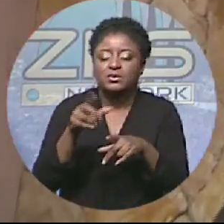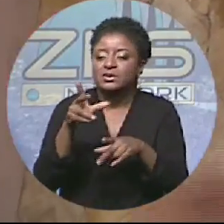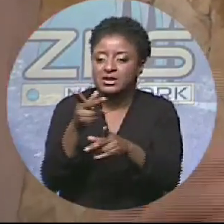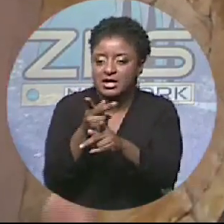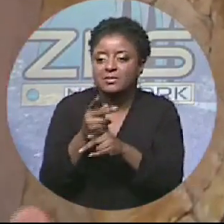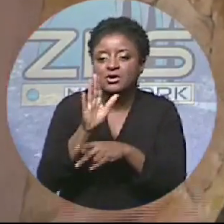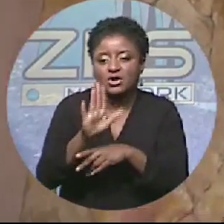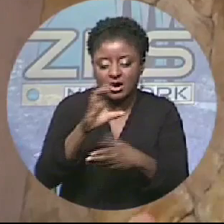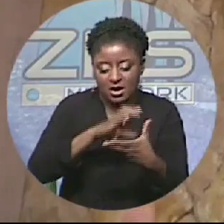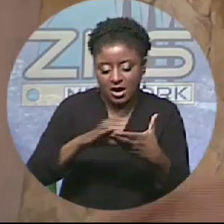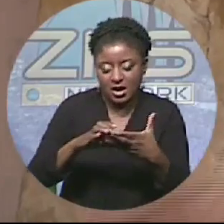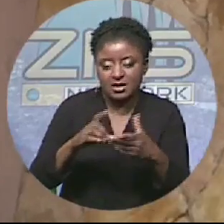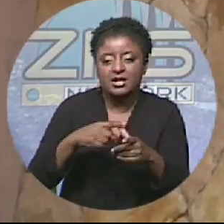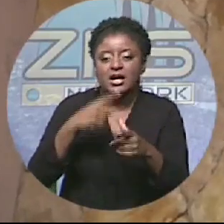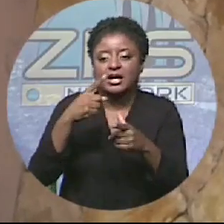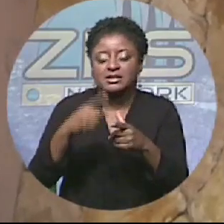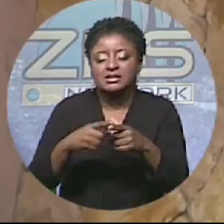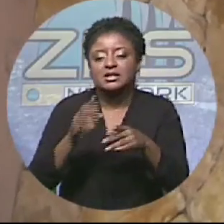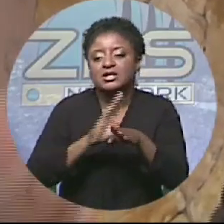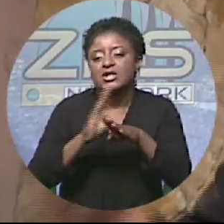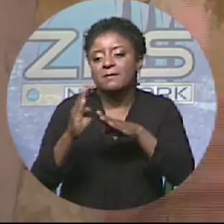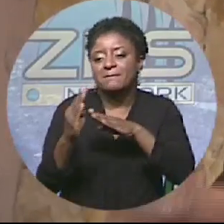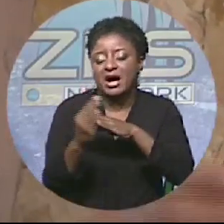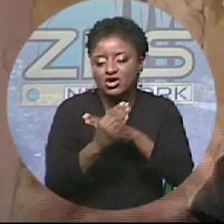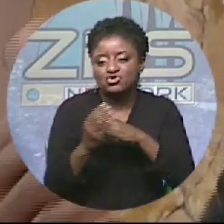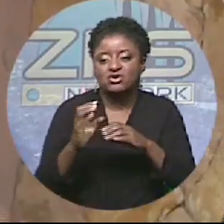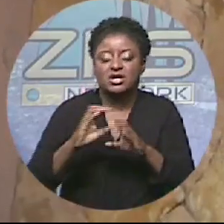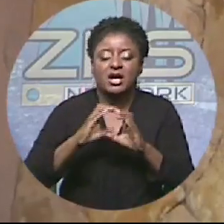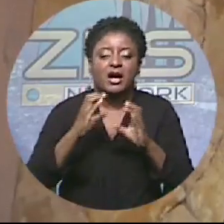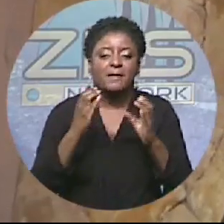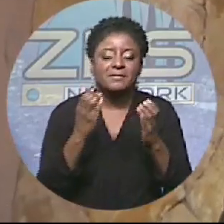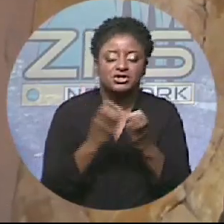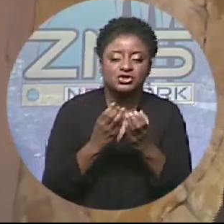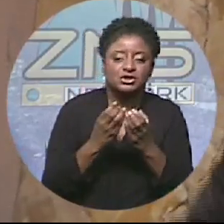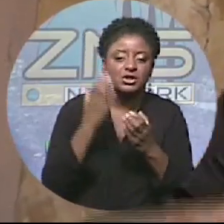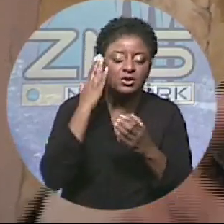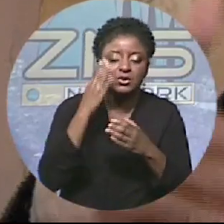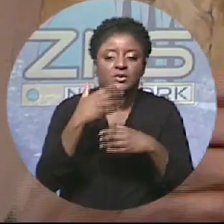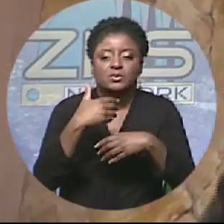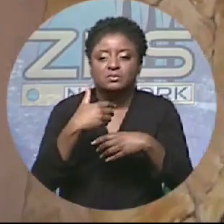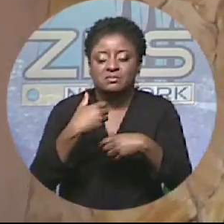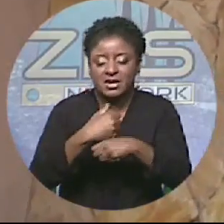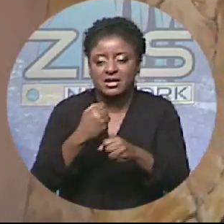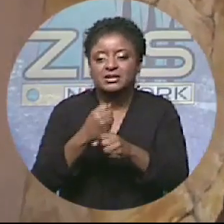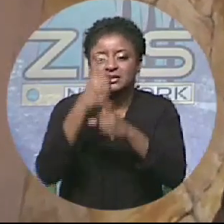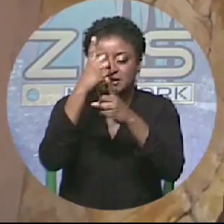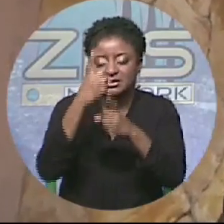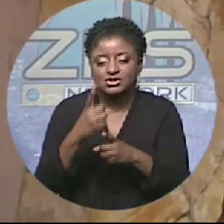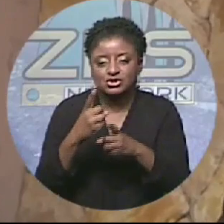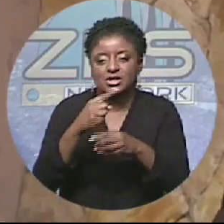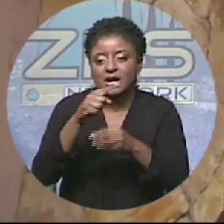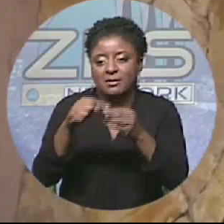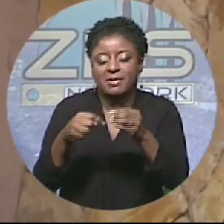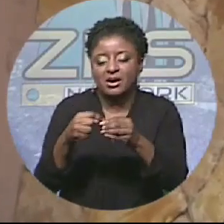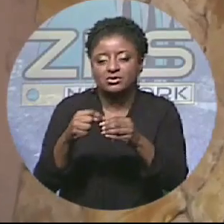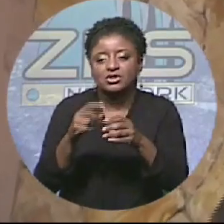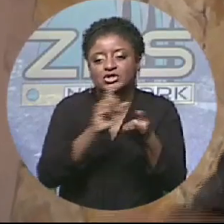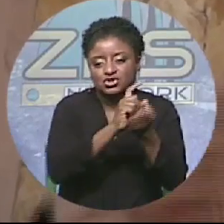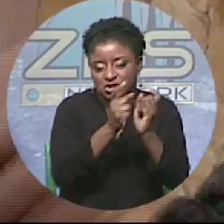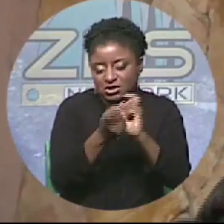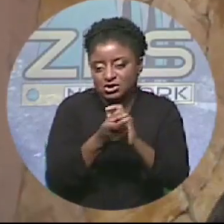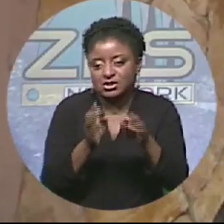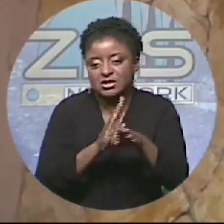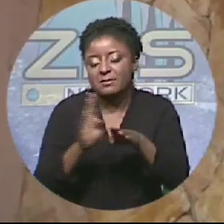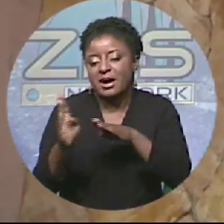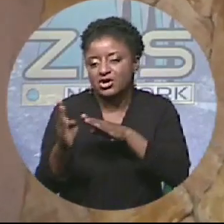card until the Boundary Commission makes a decision whether there are changes to the boundaries. Once the Boundary Commission completes that decision, makes their decision,